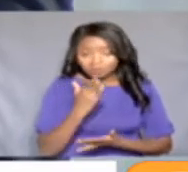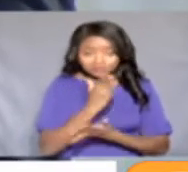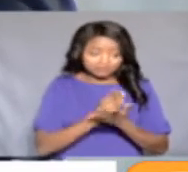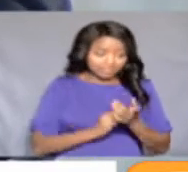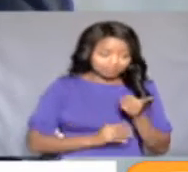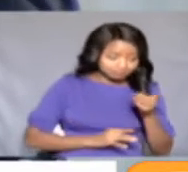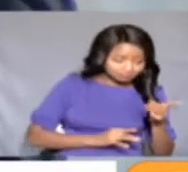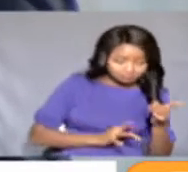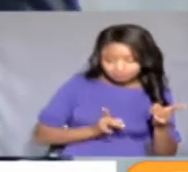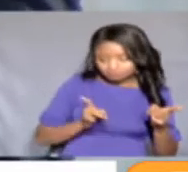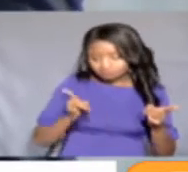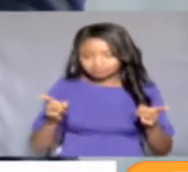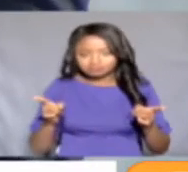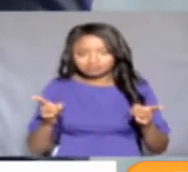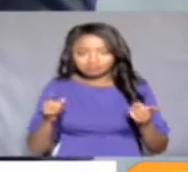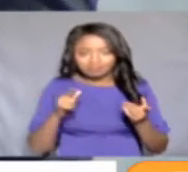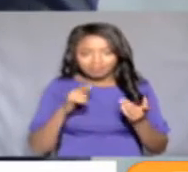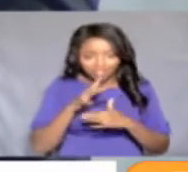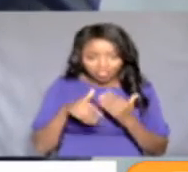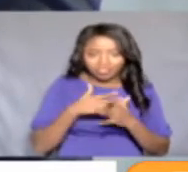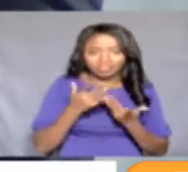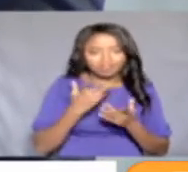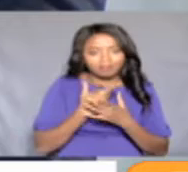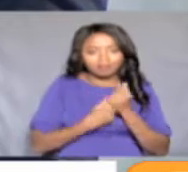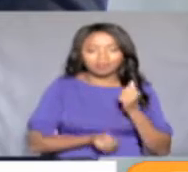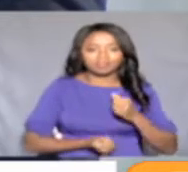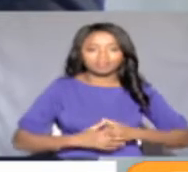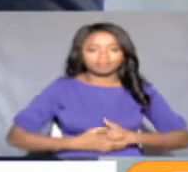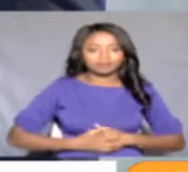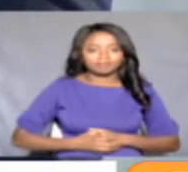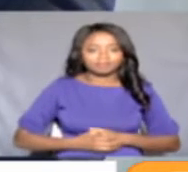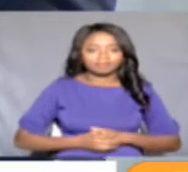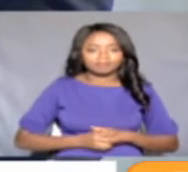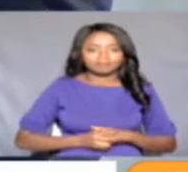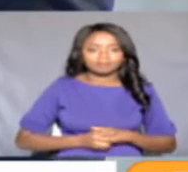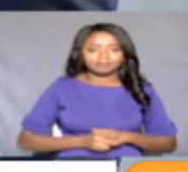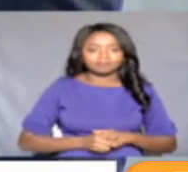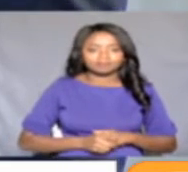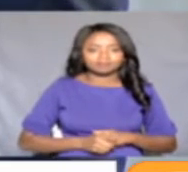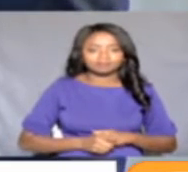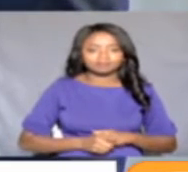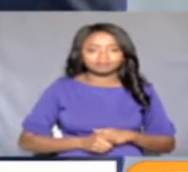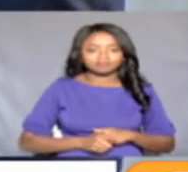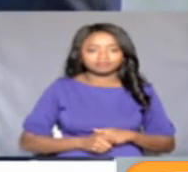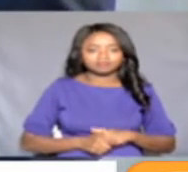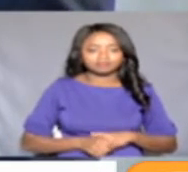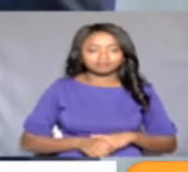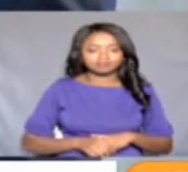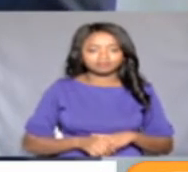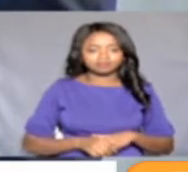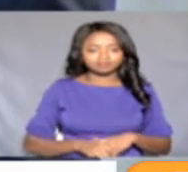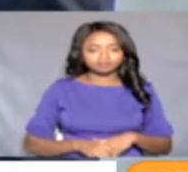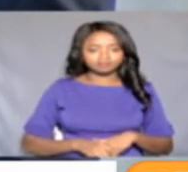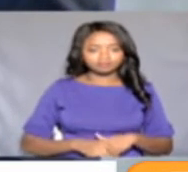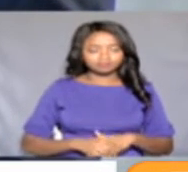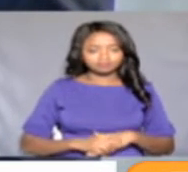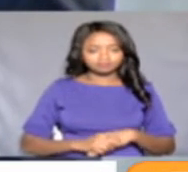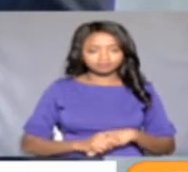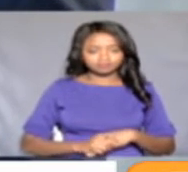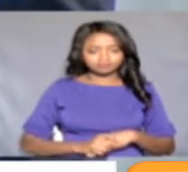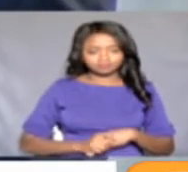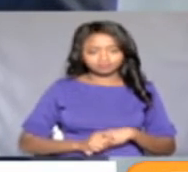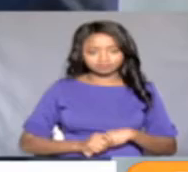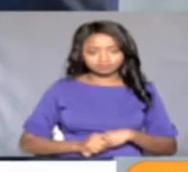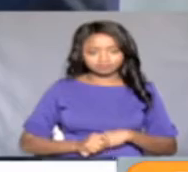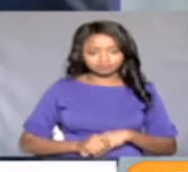so without telling them. So there is that area of mystery is not being tackled rapidly